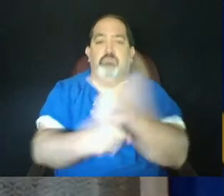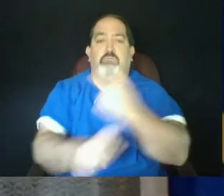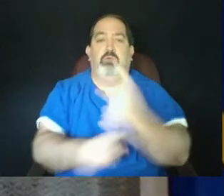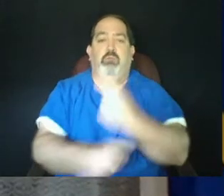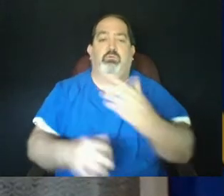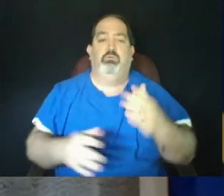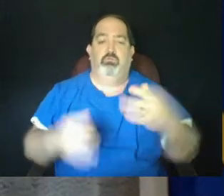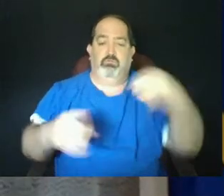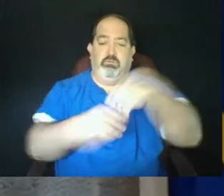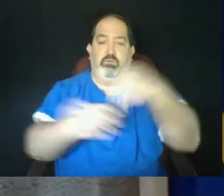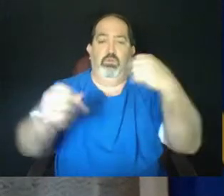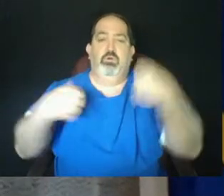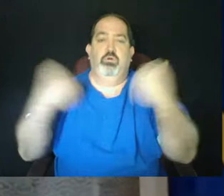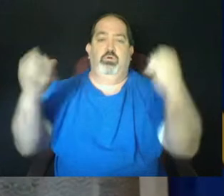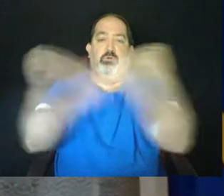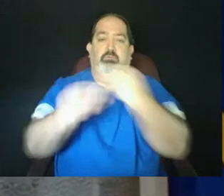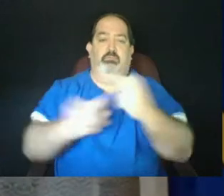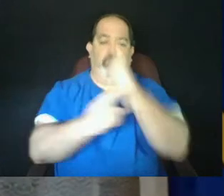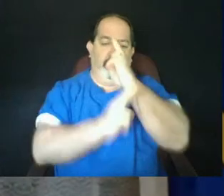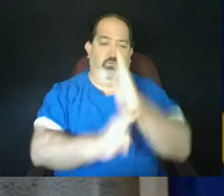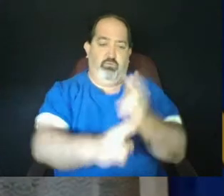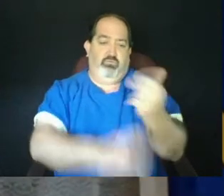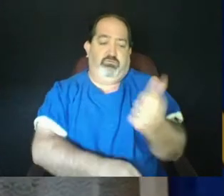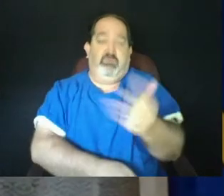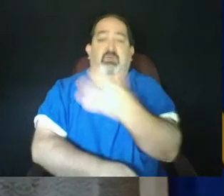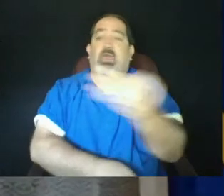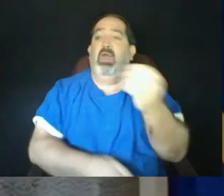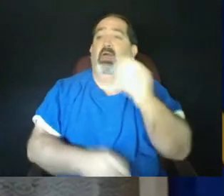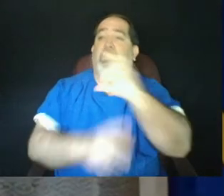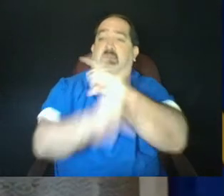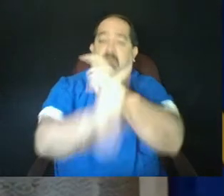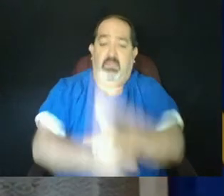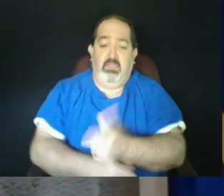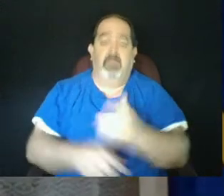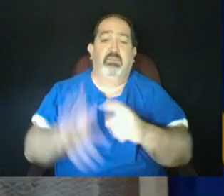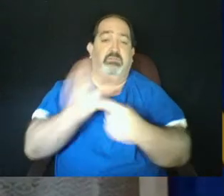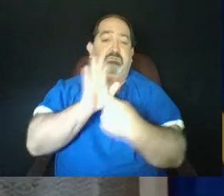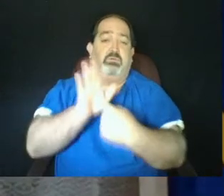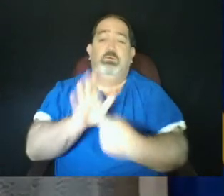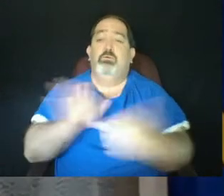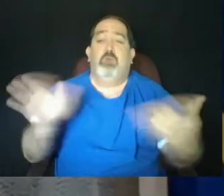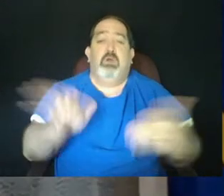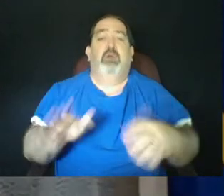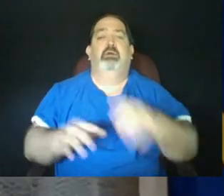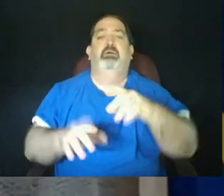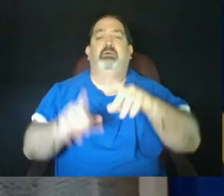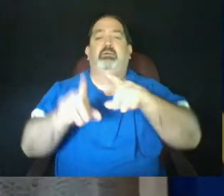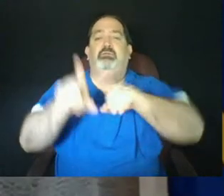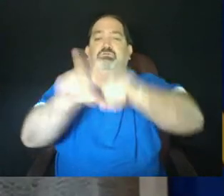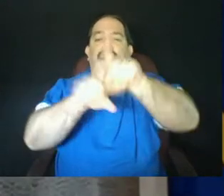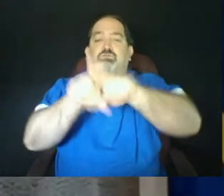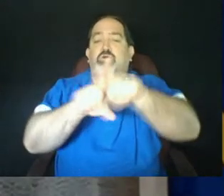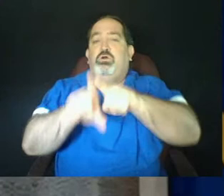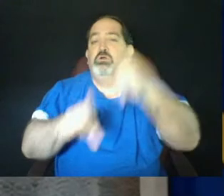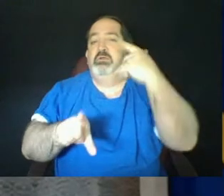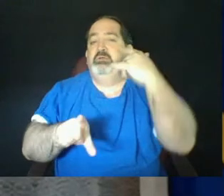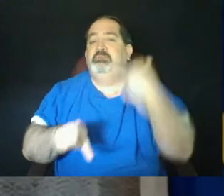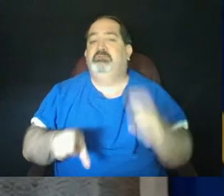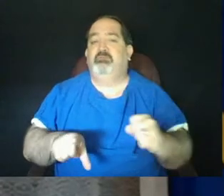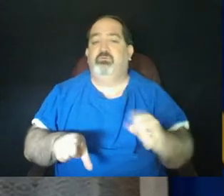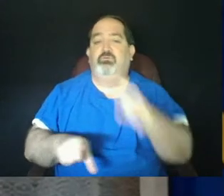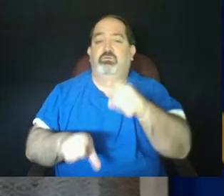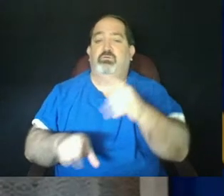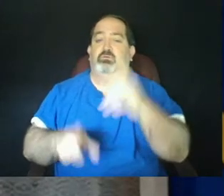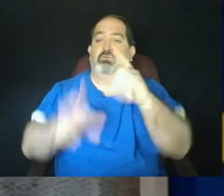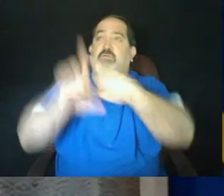to themselves and to Caid. And the symbol of the order is a star of silver, for as a tiny star may guide one's path,